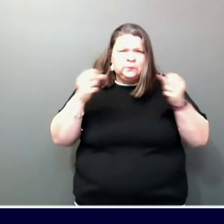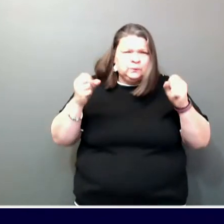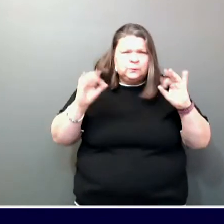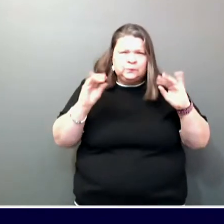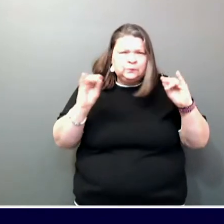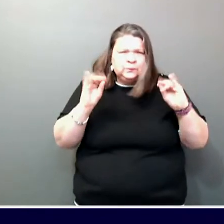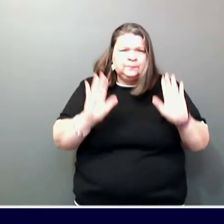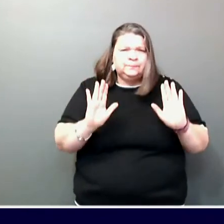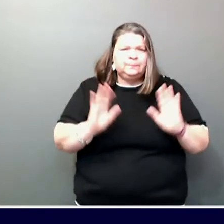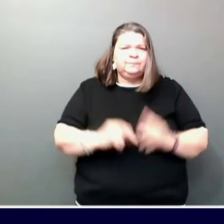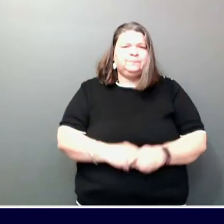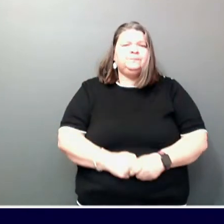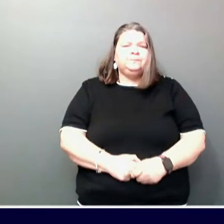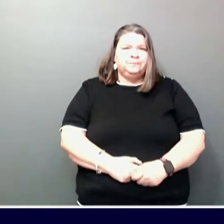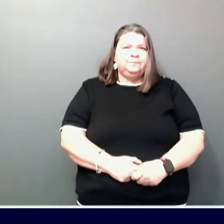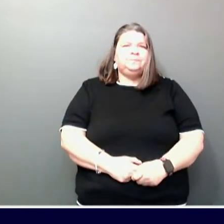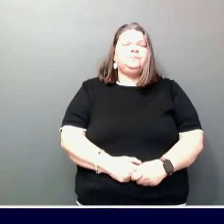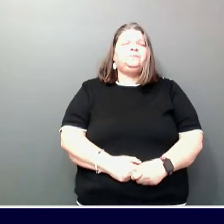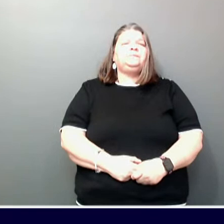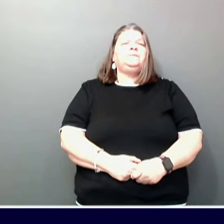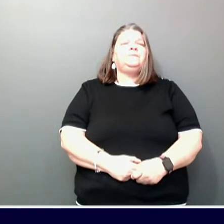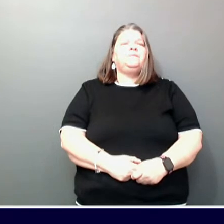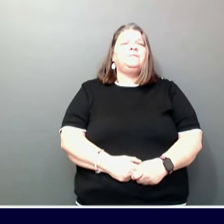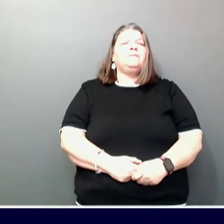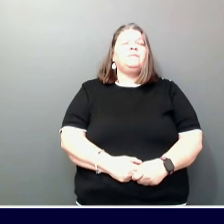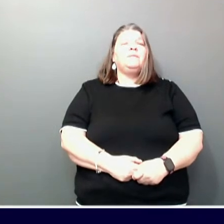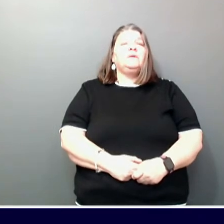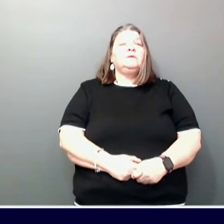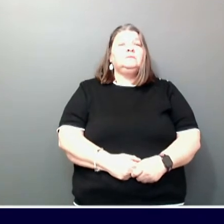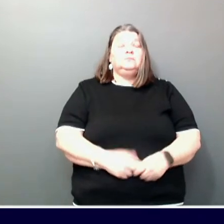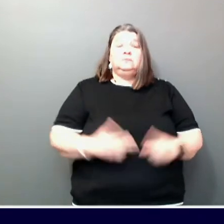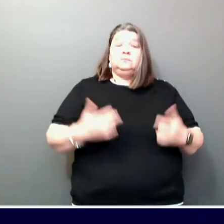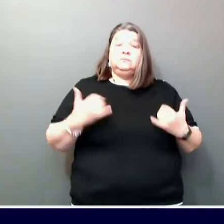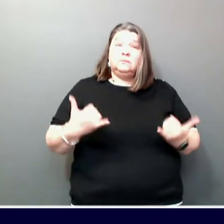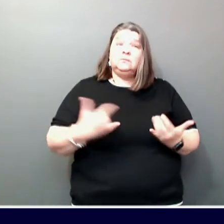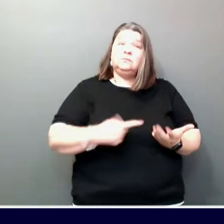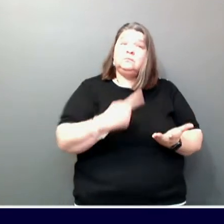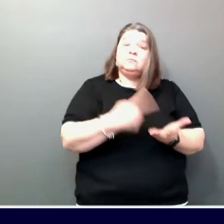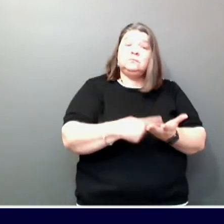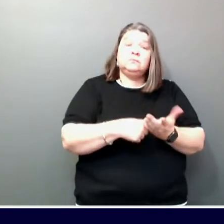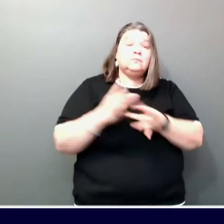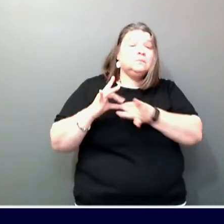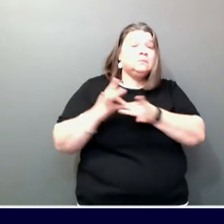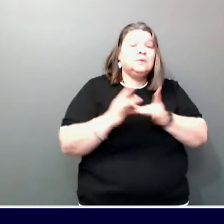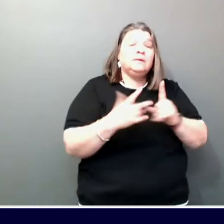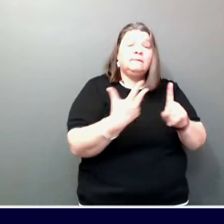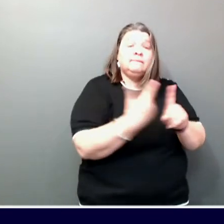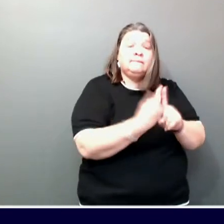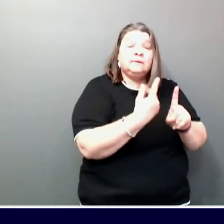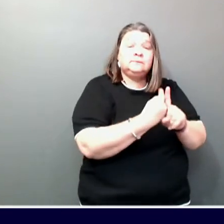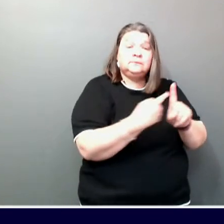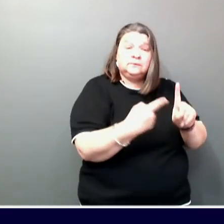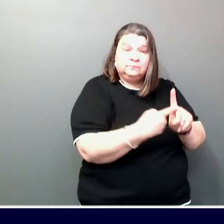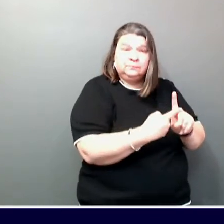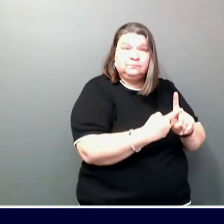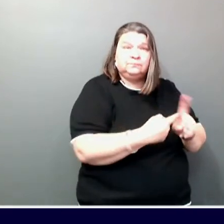Okay, going back next to vaccines and vaccinations. Right now, Maine is administering